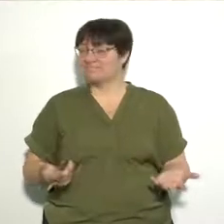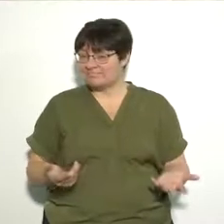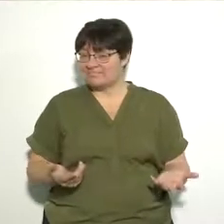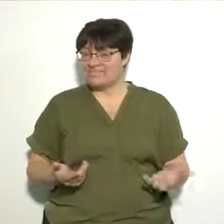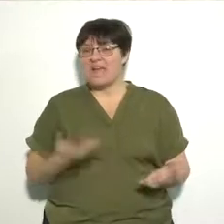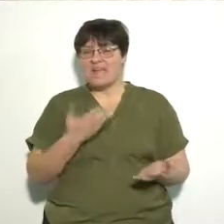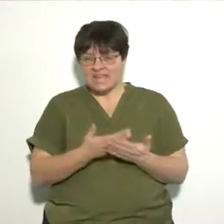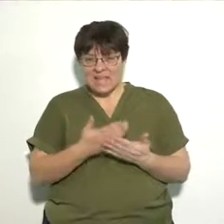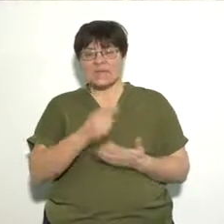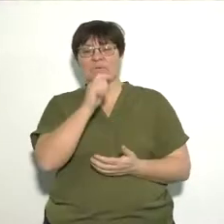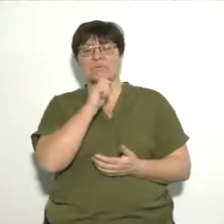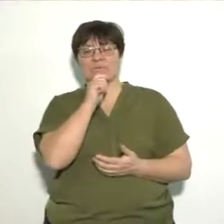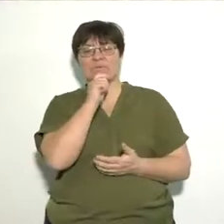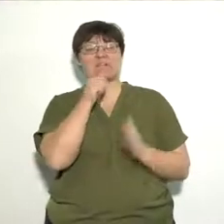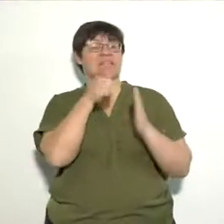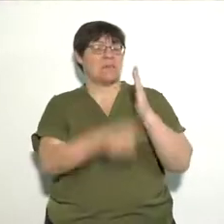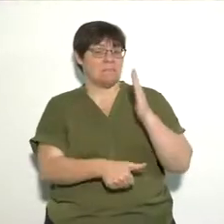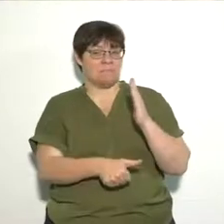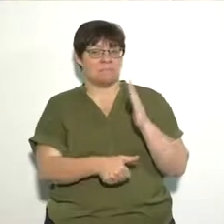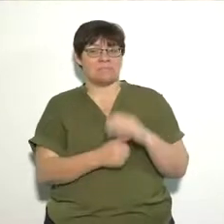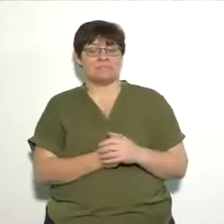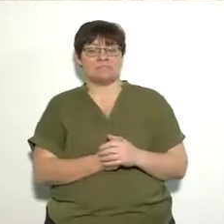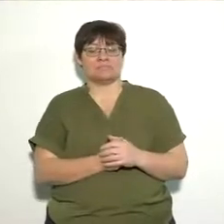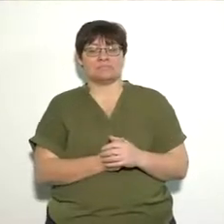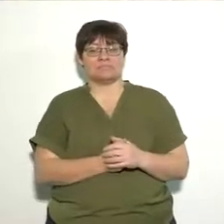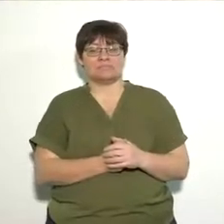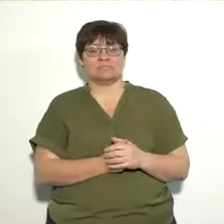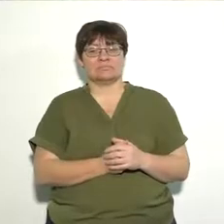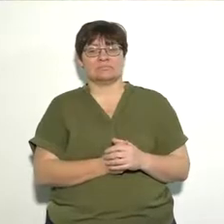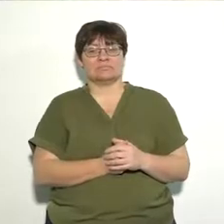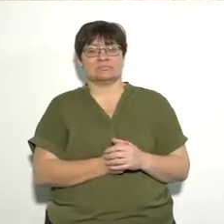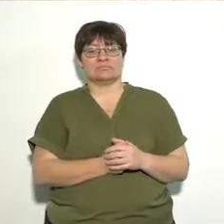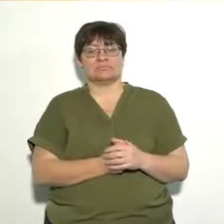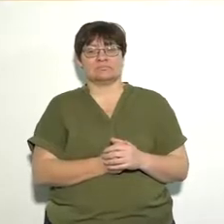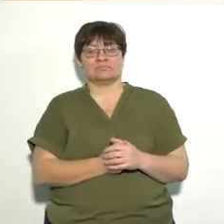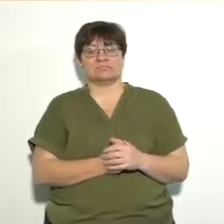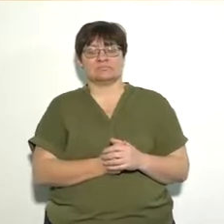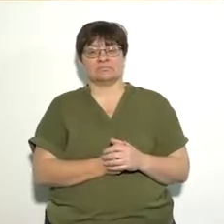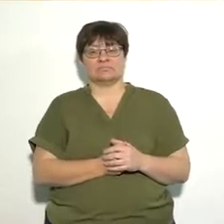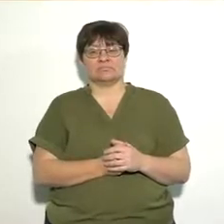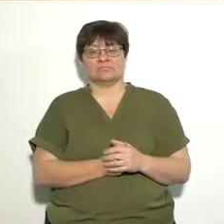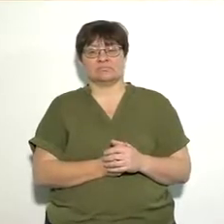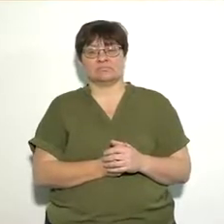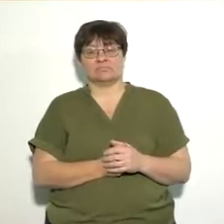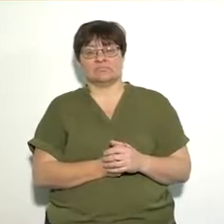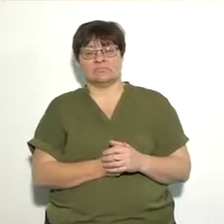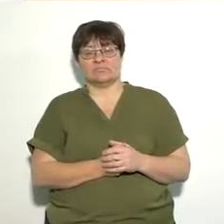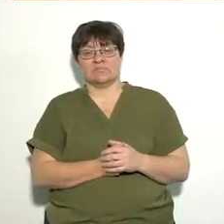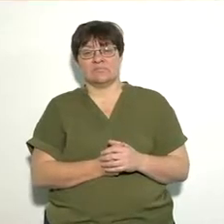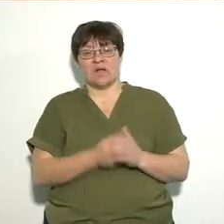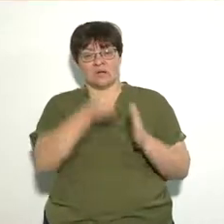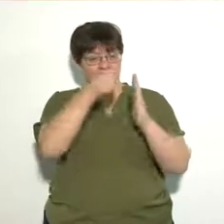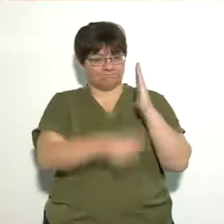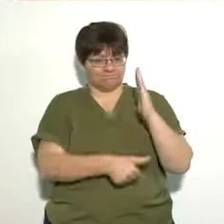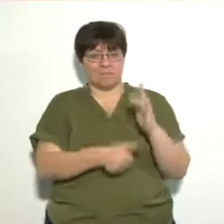Of course, you can use your sellotape to join your containers or your string